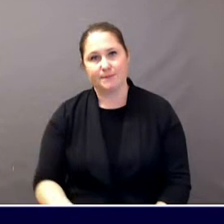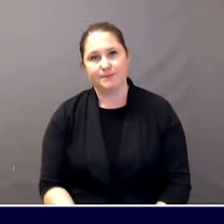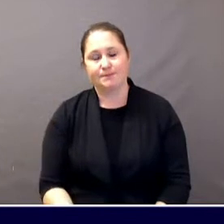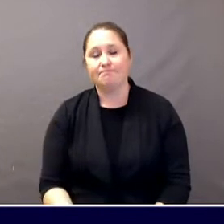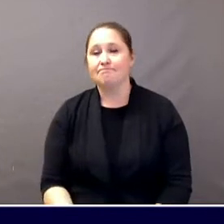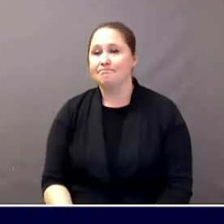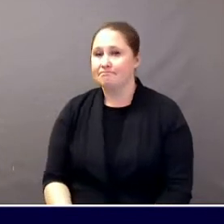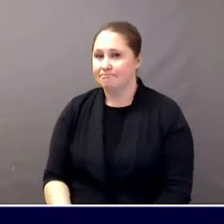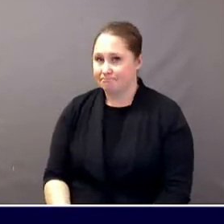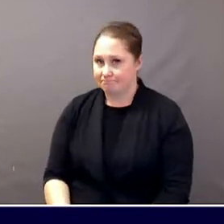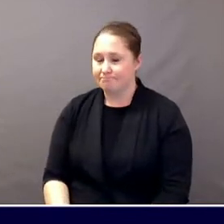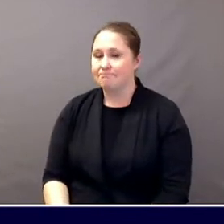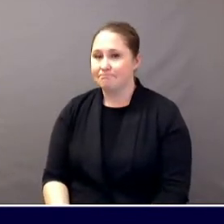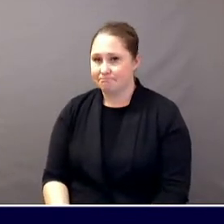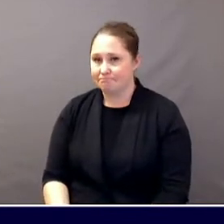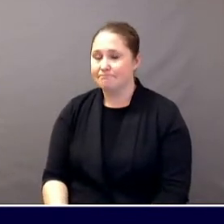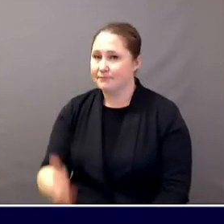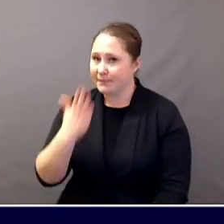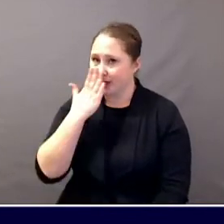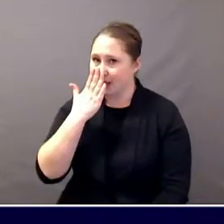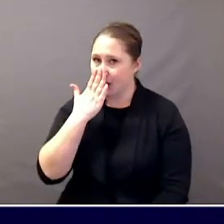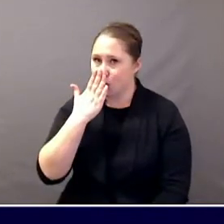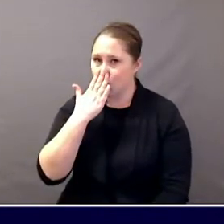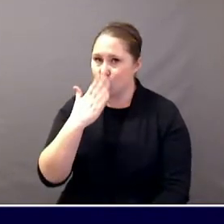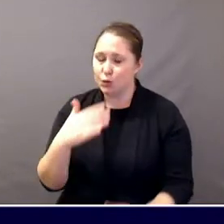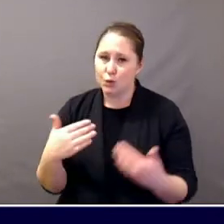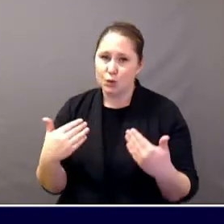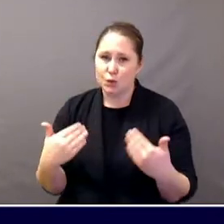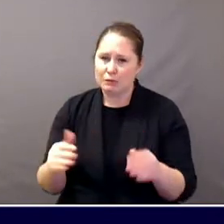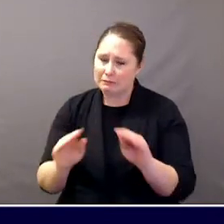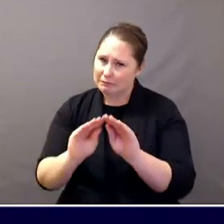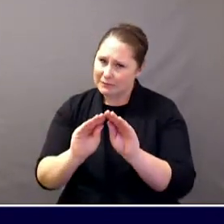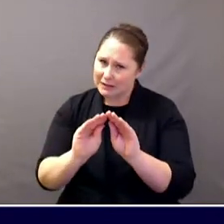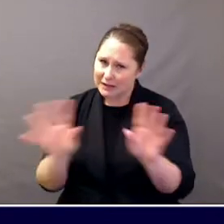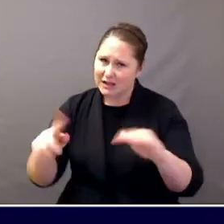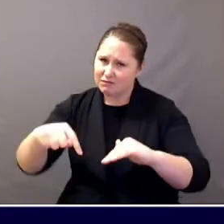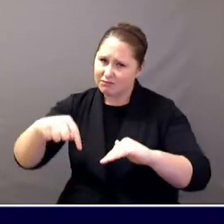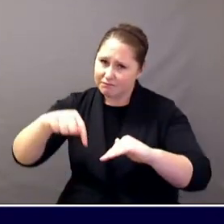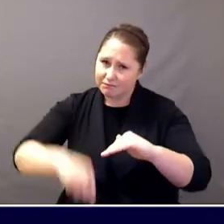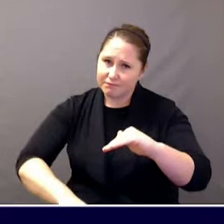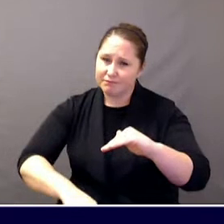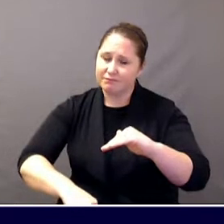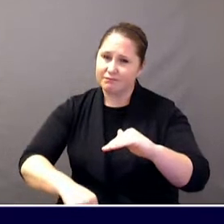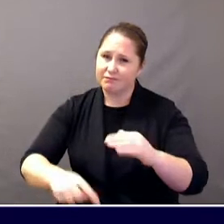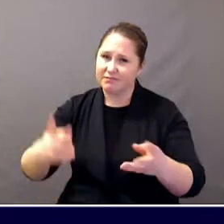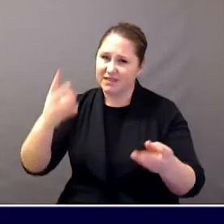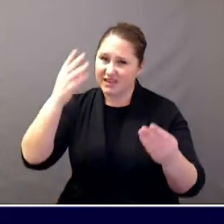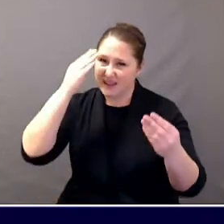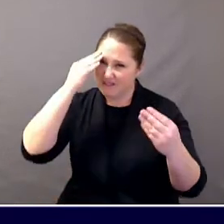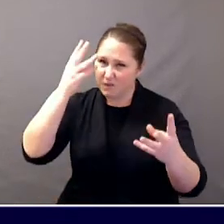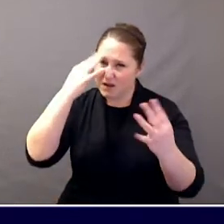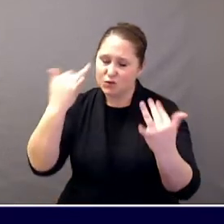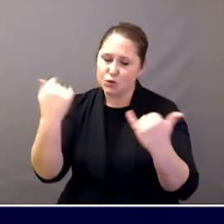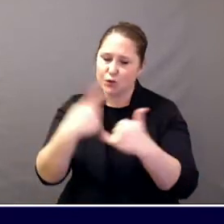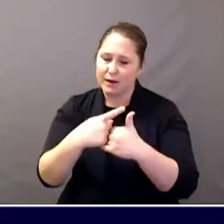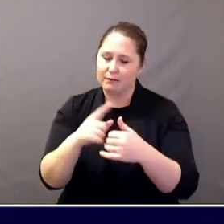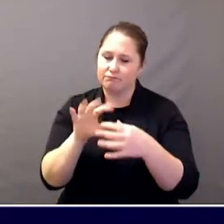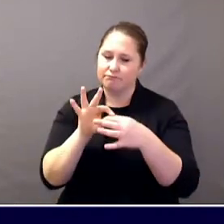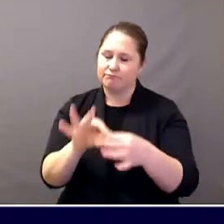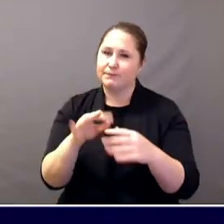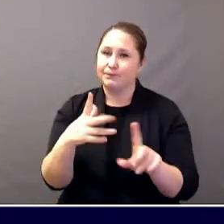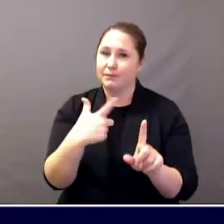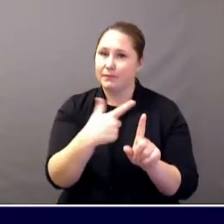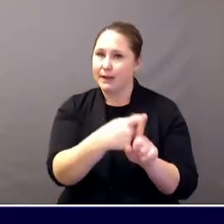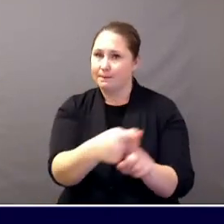Thank you very much, and thank you for the very comprehensive look at the immunization plan.